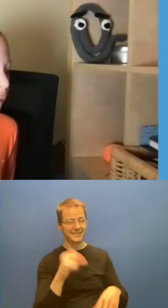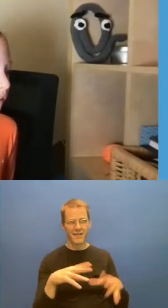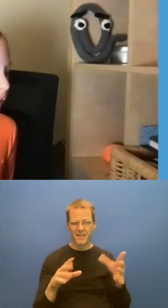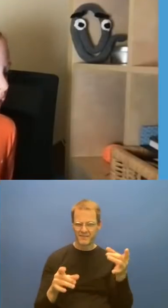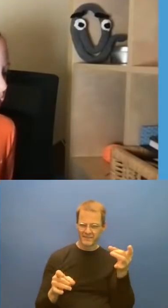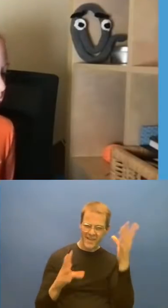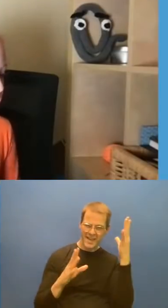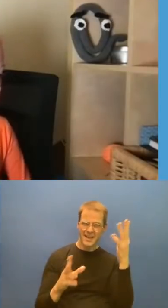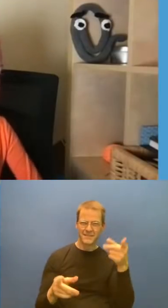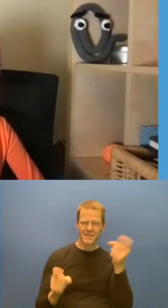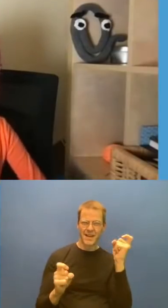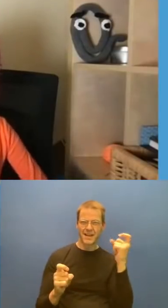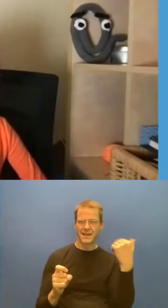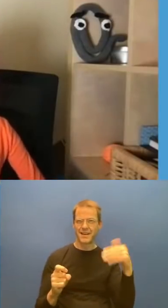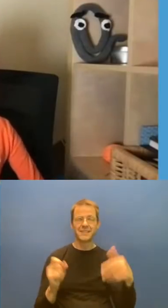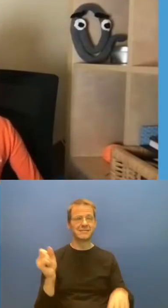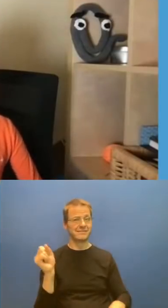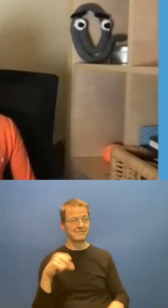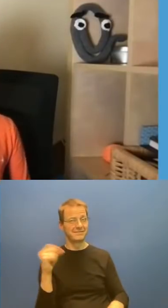Well,